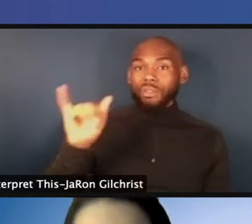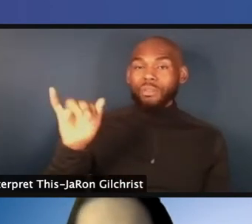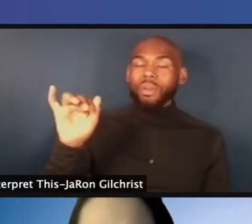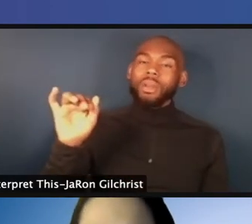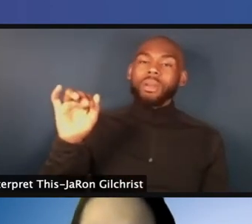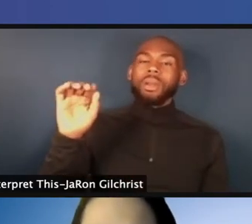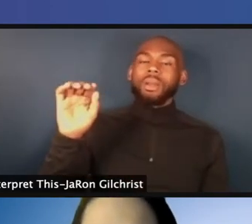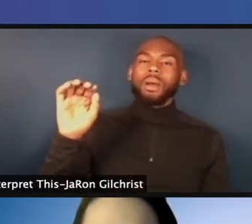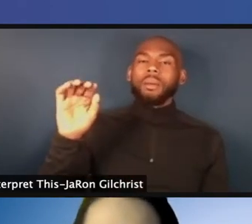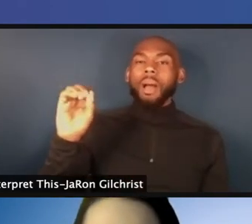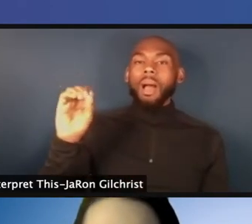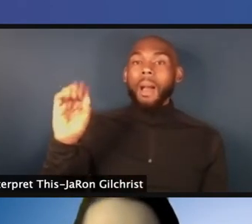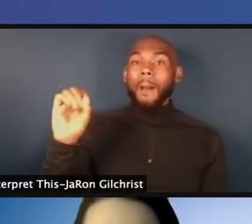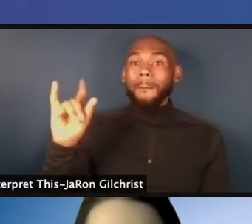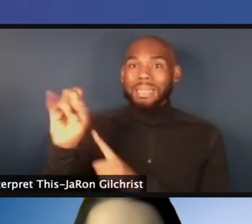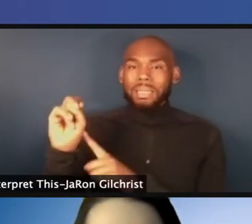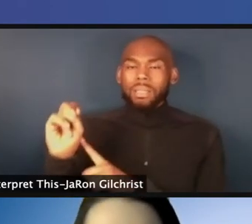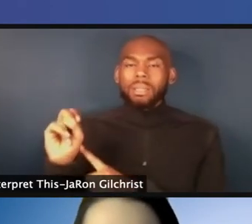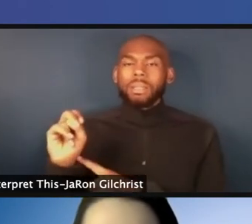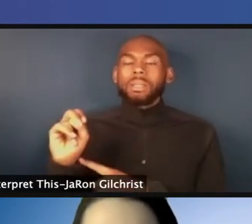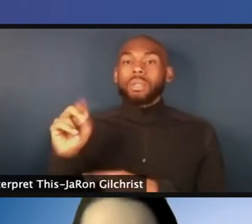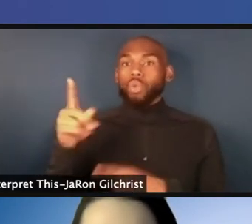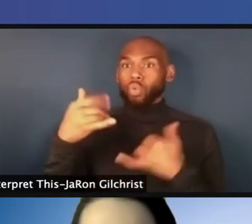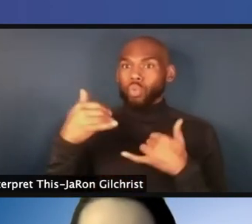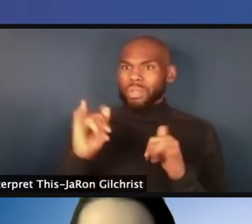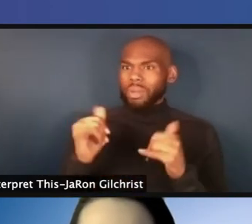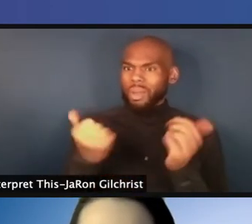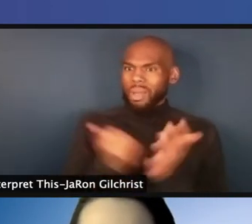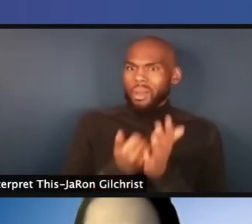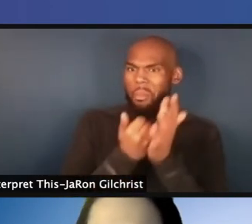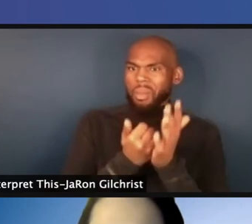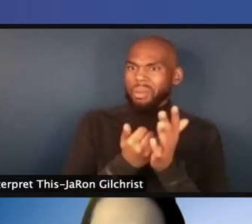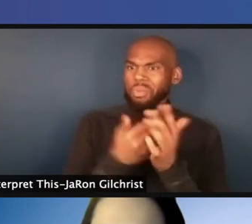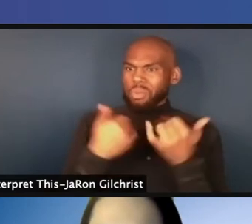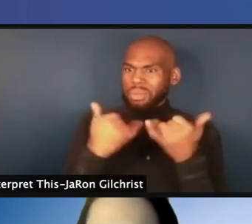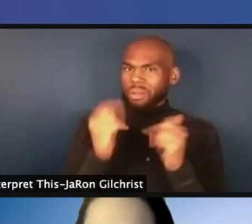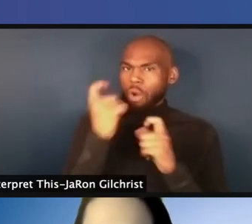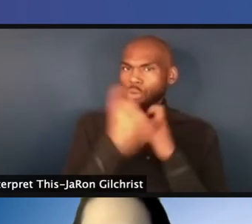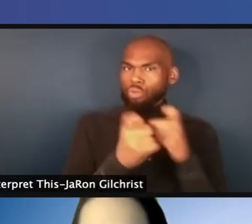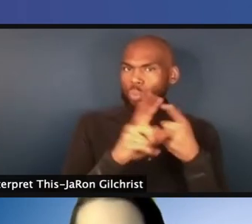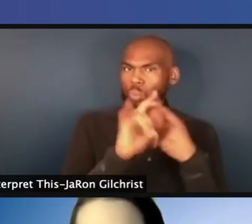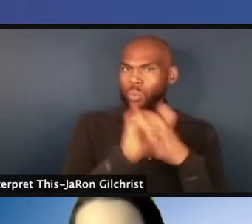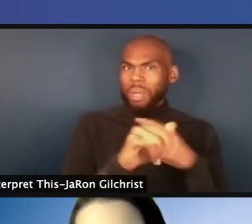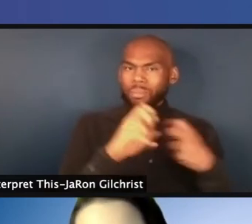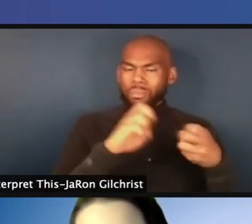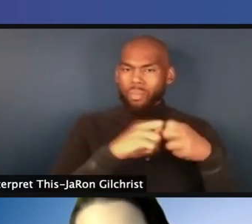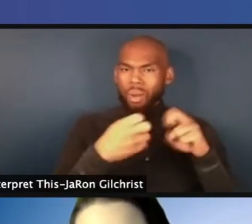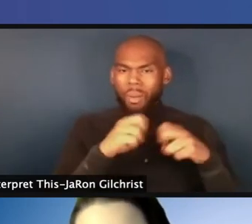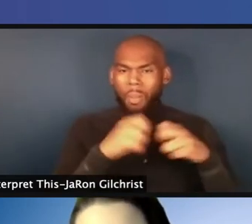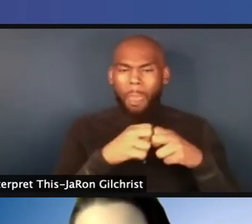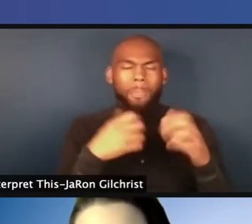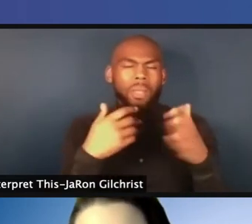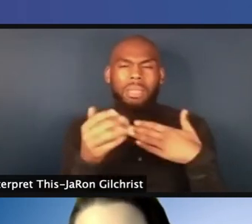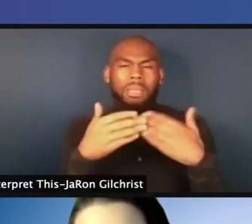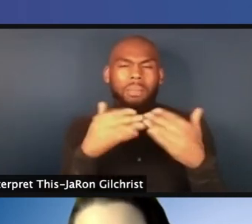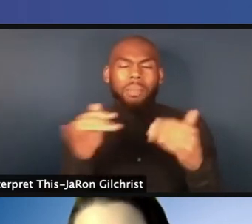that behavior, and you're still ultimately part of the problem. It doesn't matter if you're doing climate